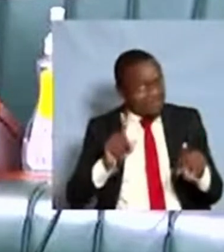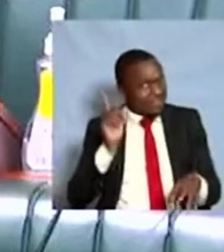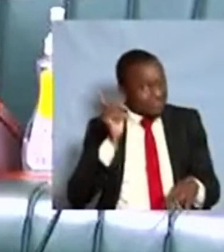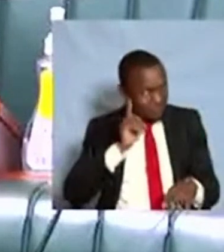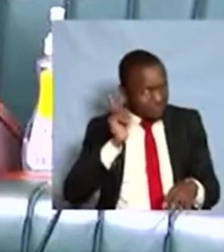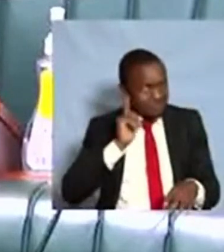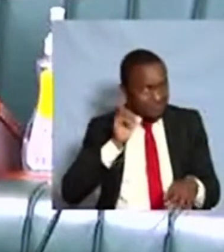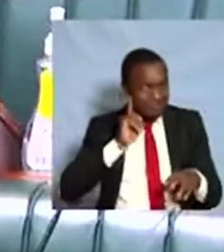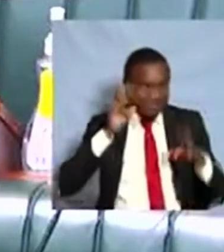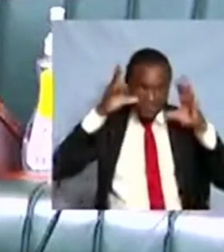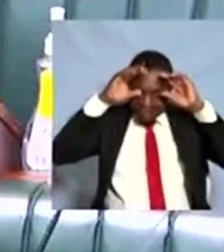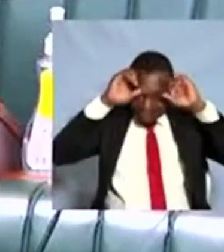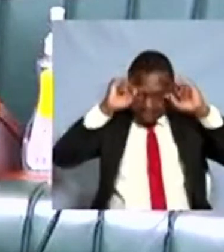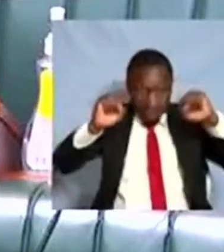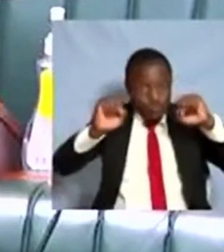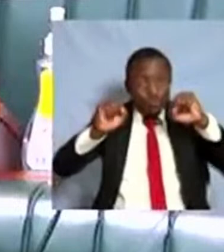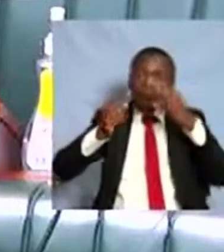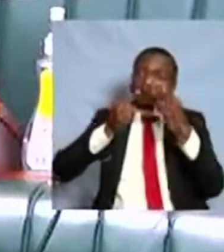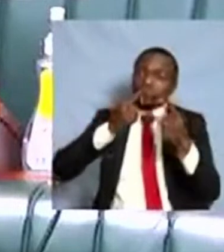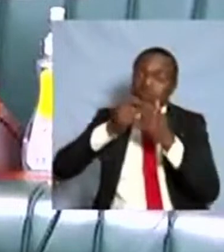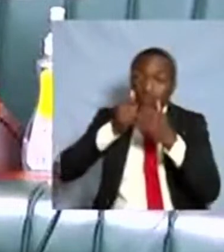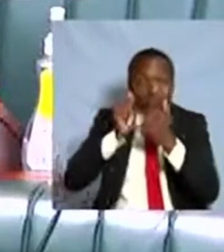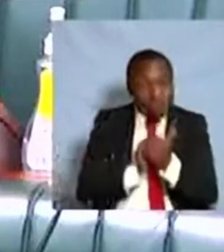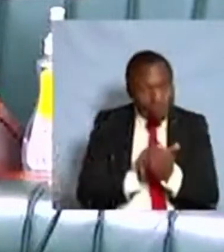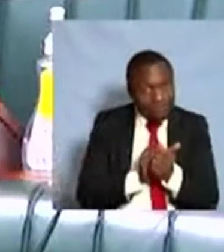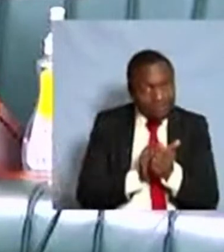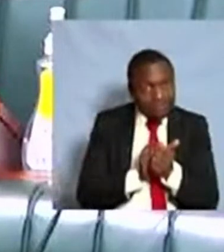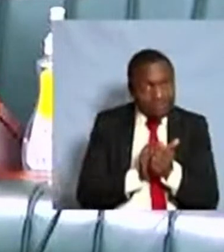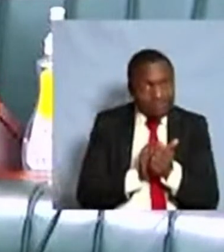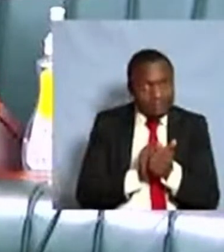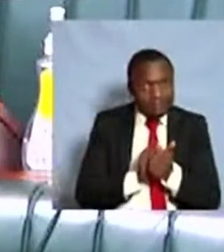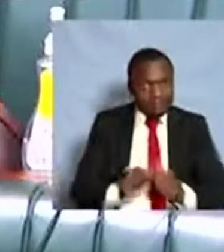the President talking about